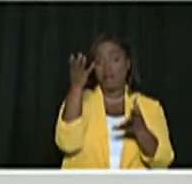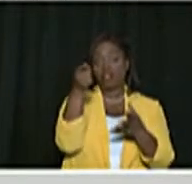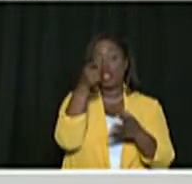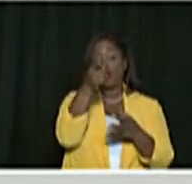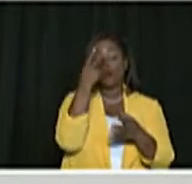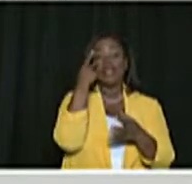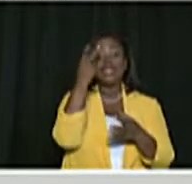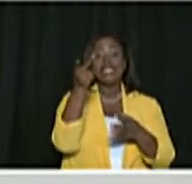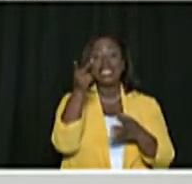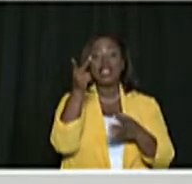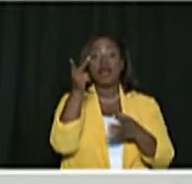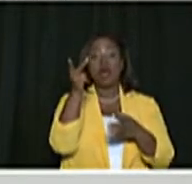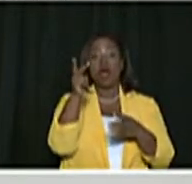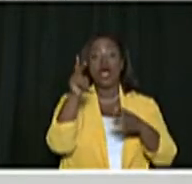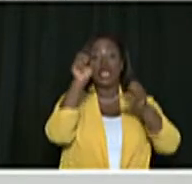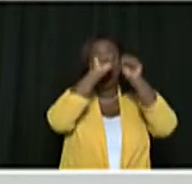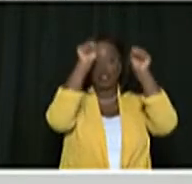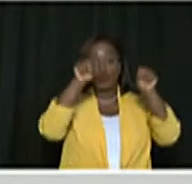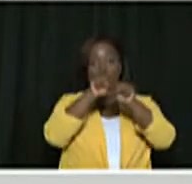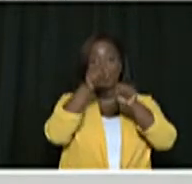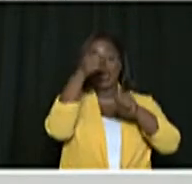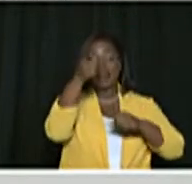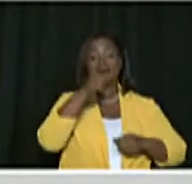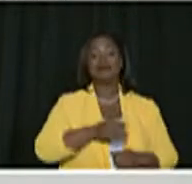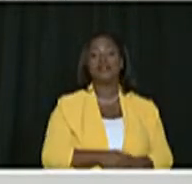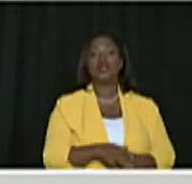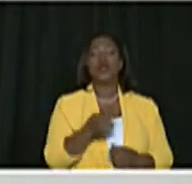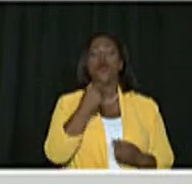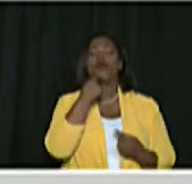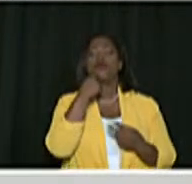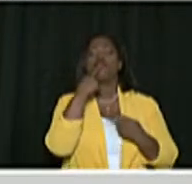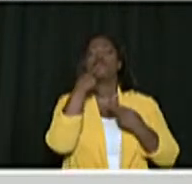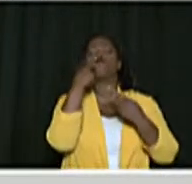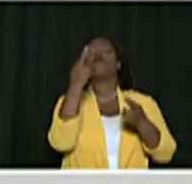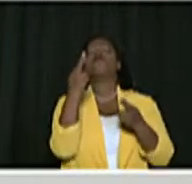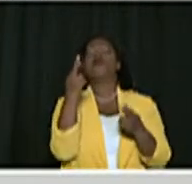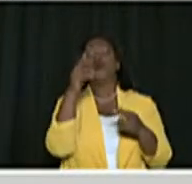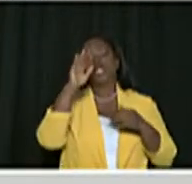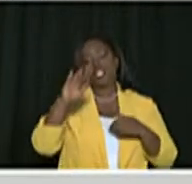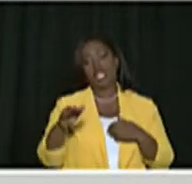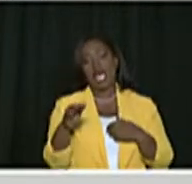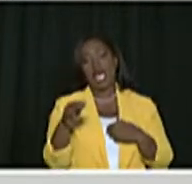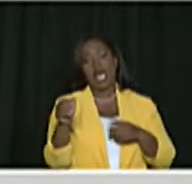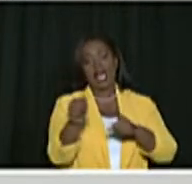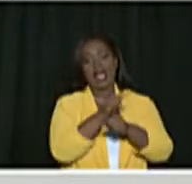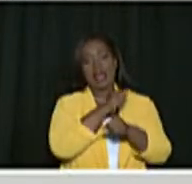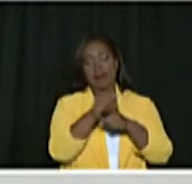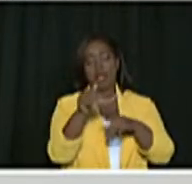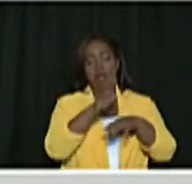your screen. To report child abuse, call